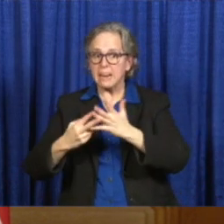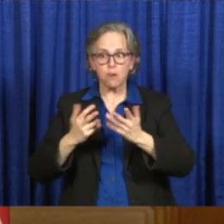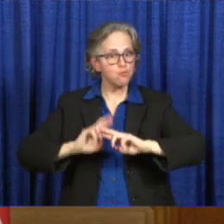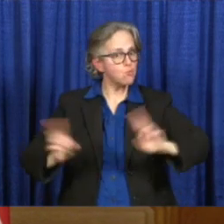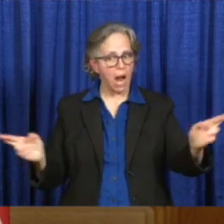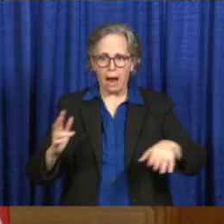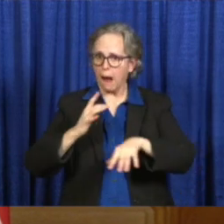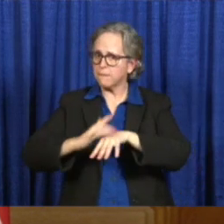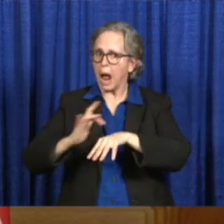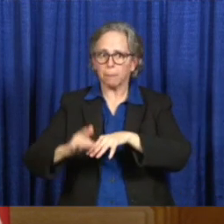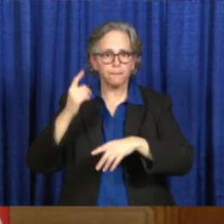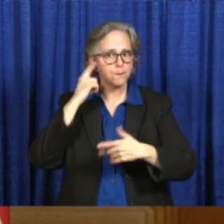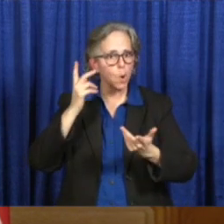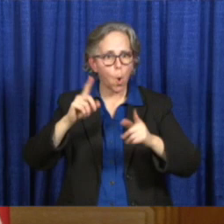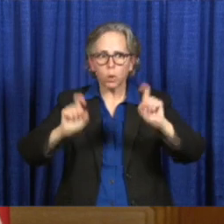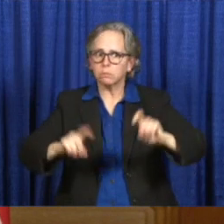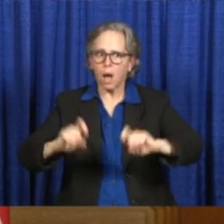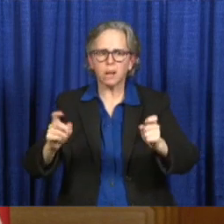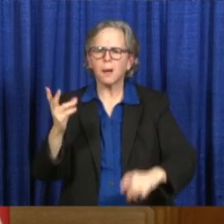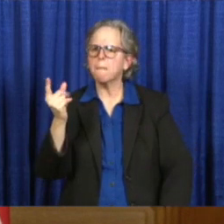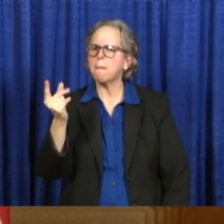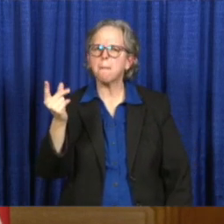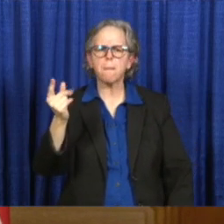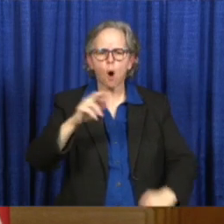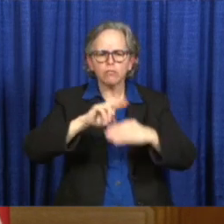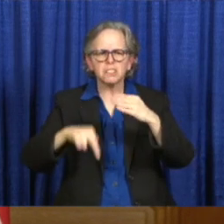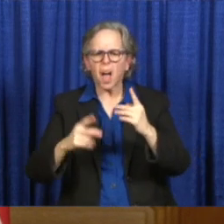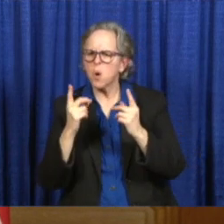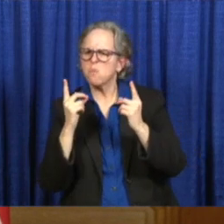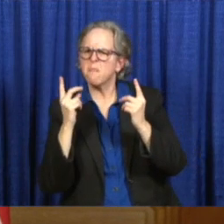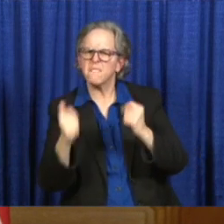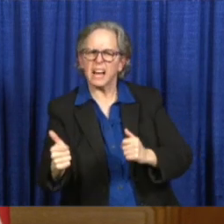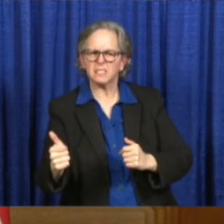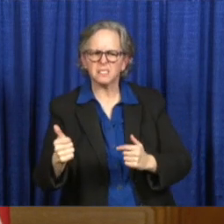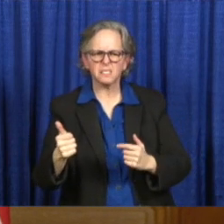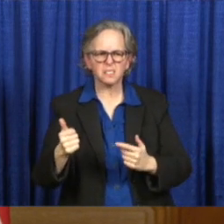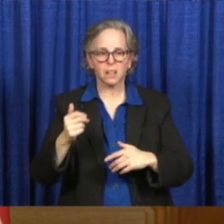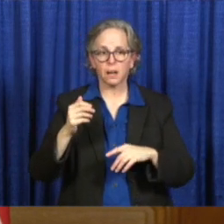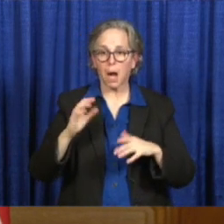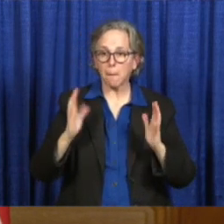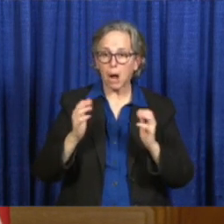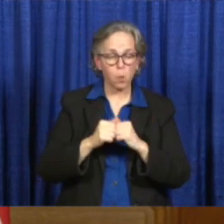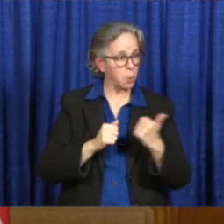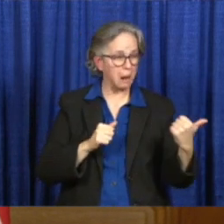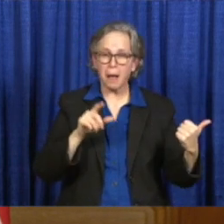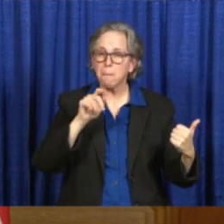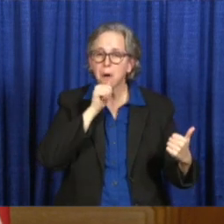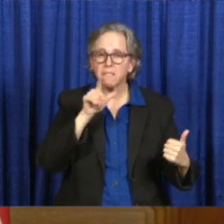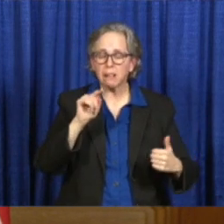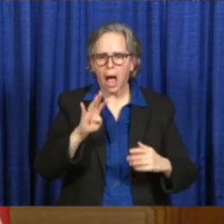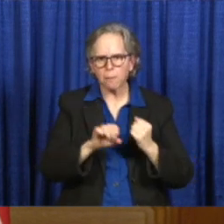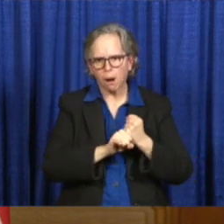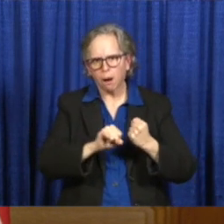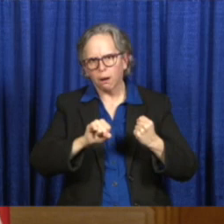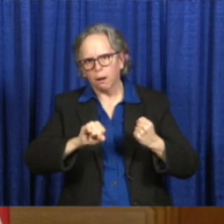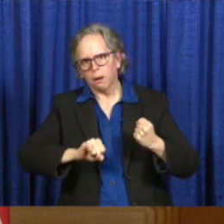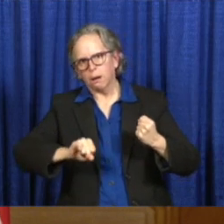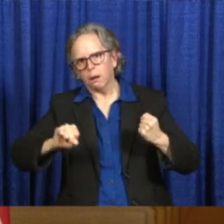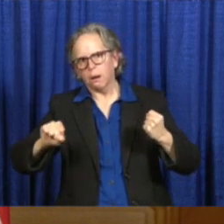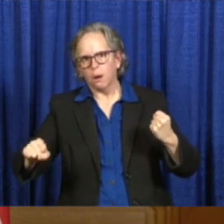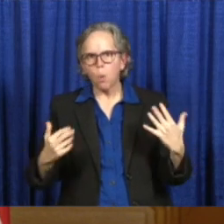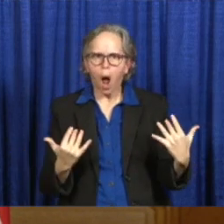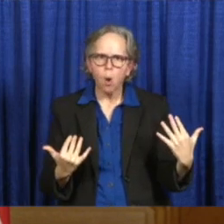these labs are able to turn around results much more quickly than the private labs. So beginning today, you no longer will be able